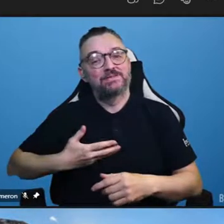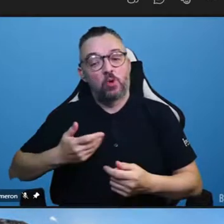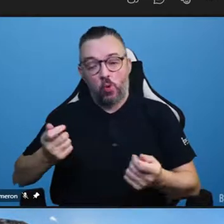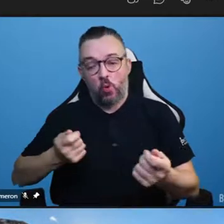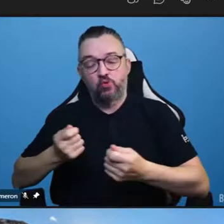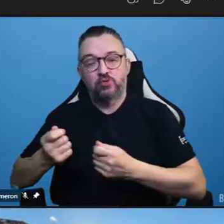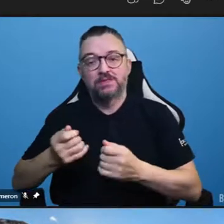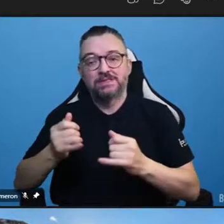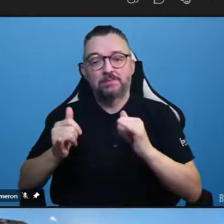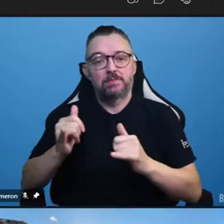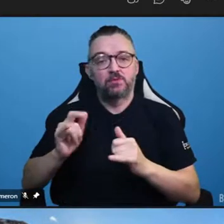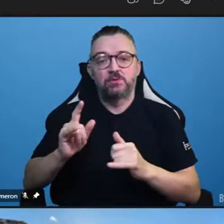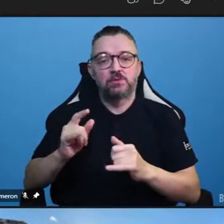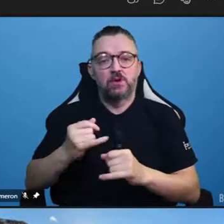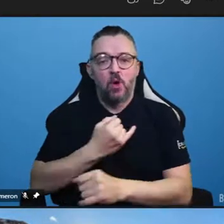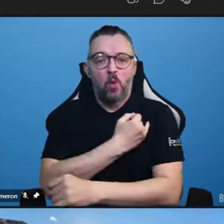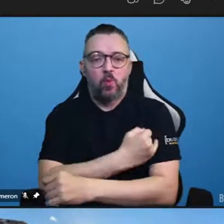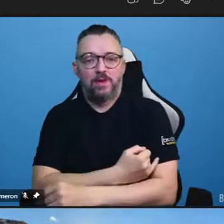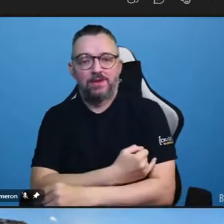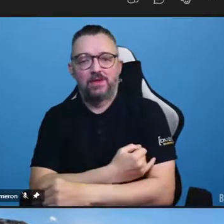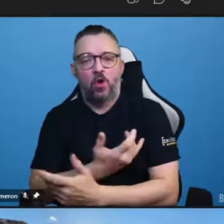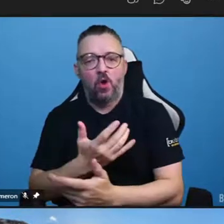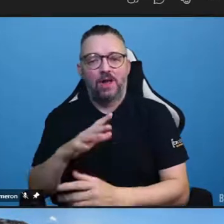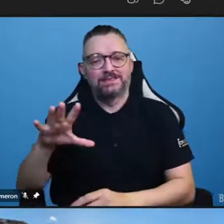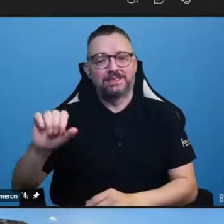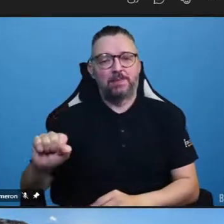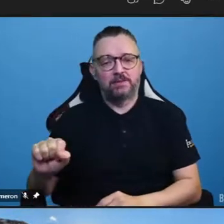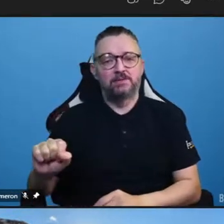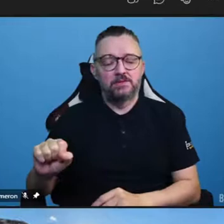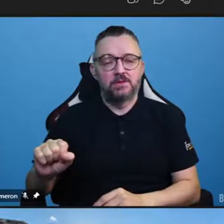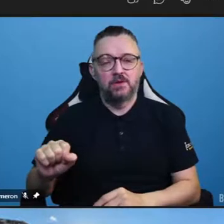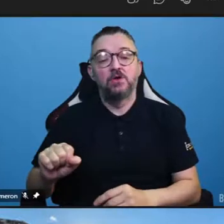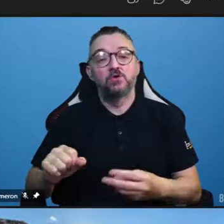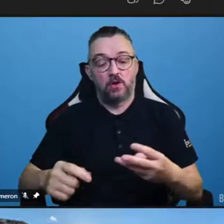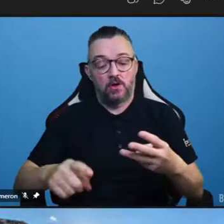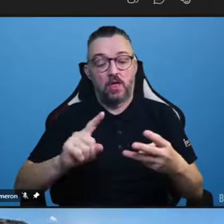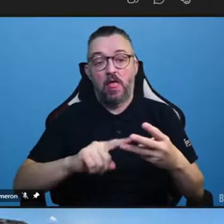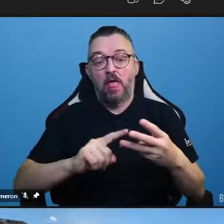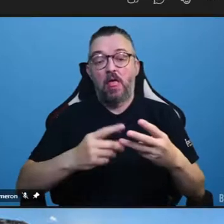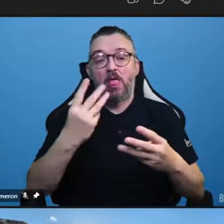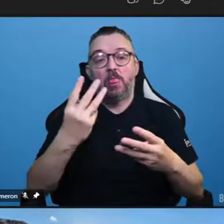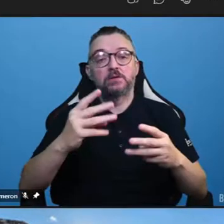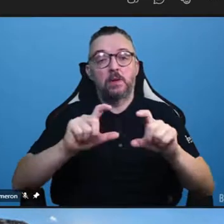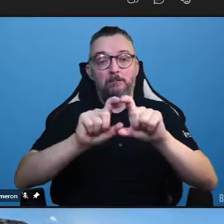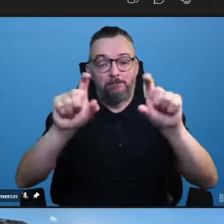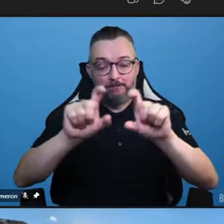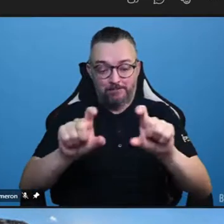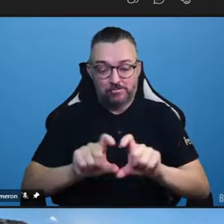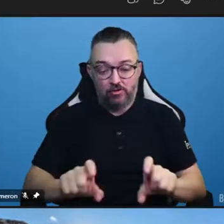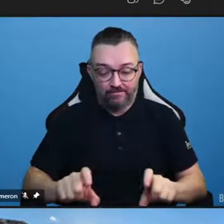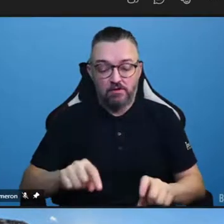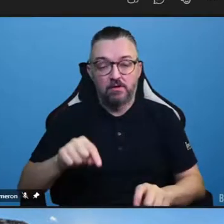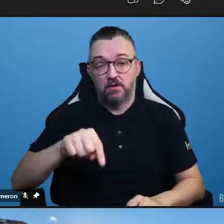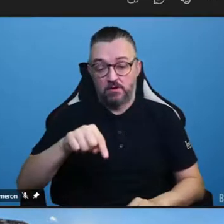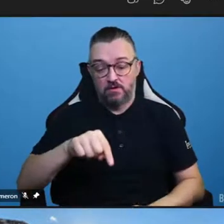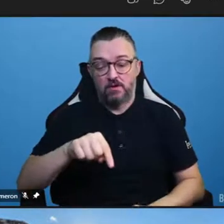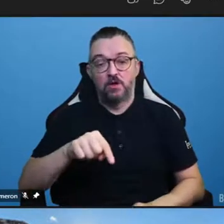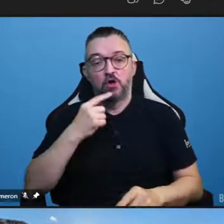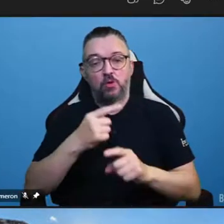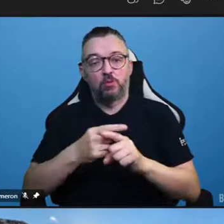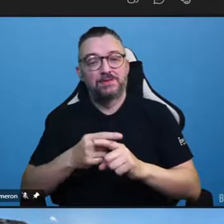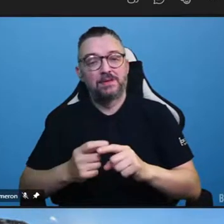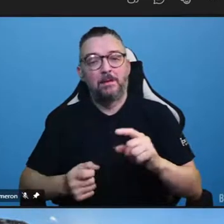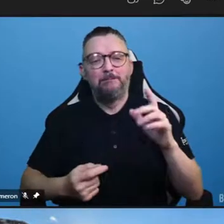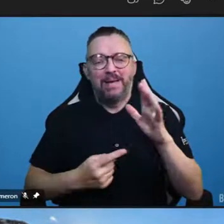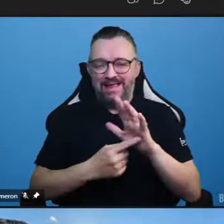or suspended on occasions. In the third paragraph down, in the background, they're noting that the areas of main fraud risks.